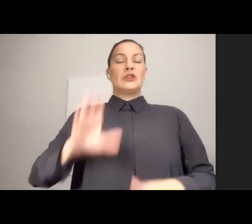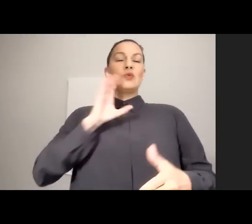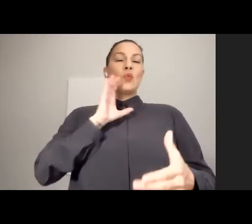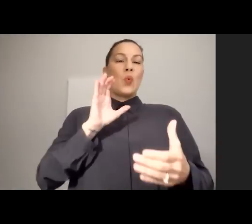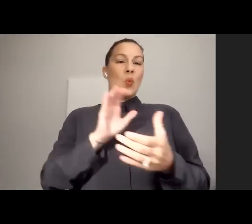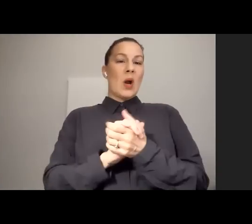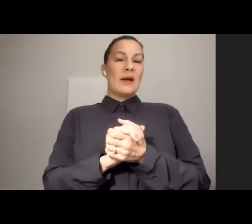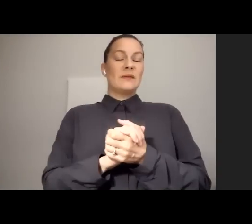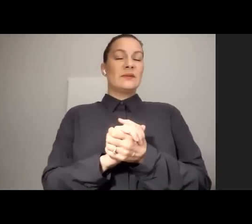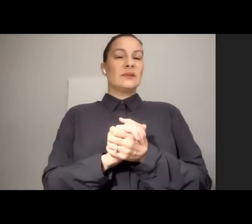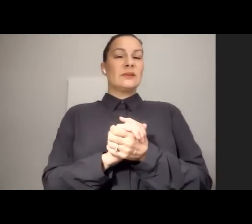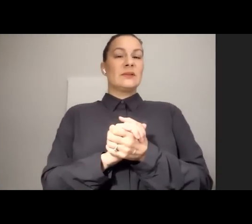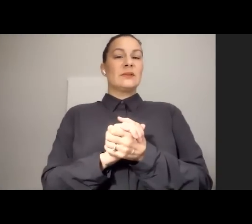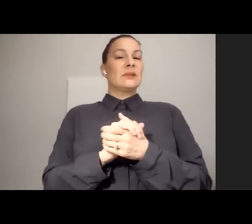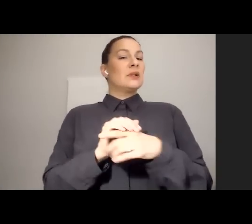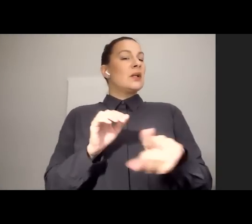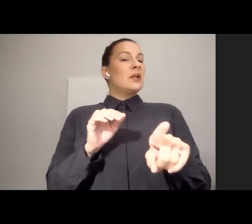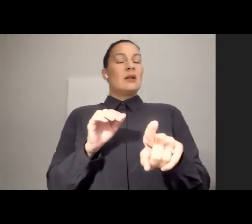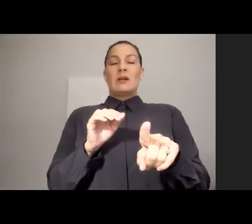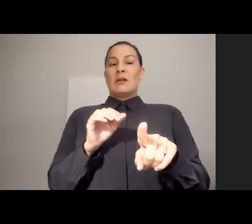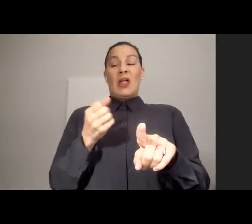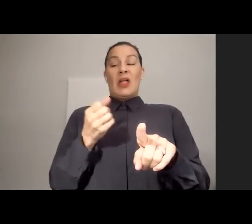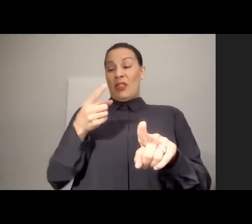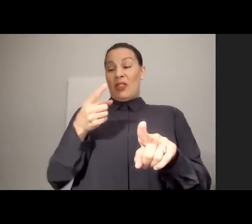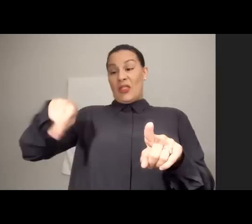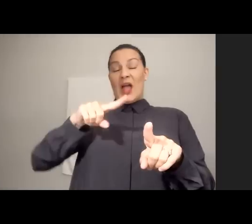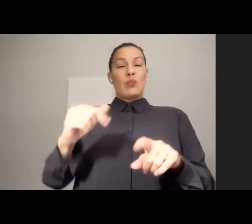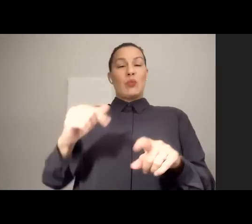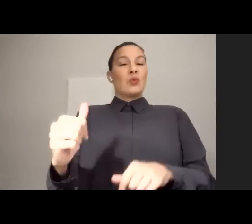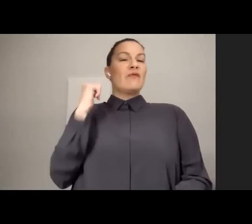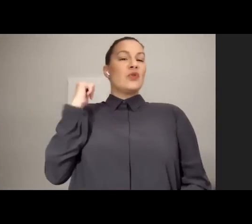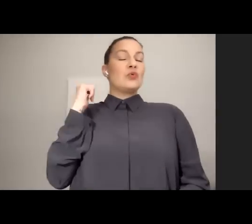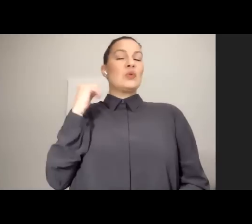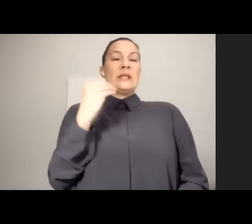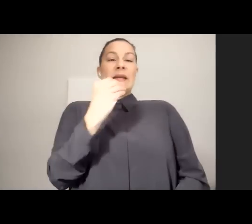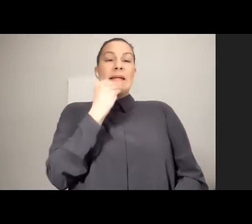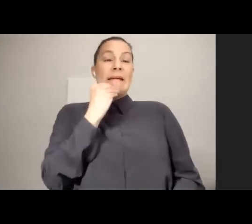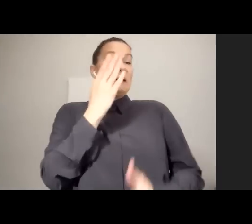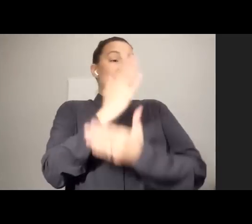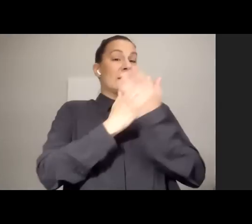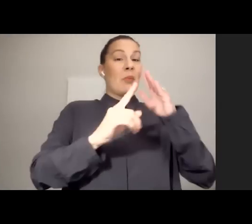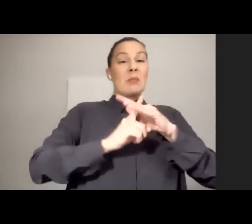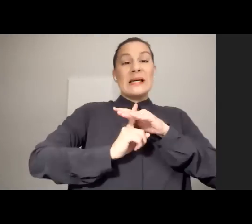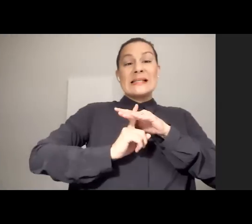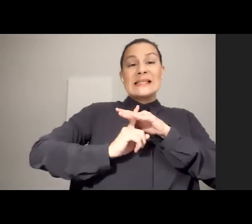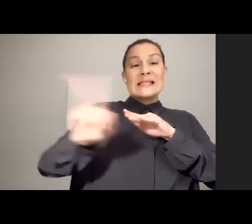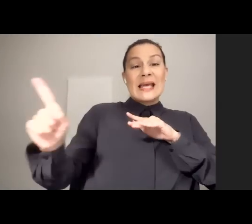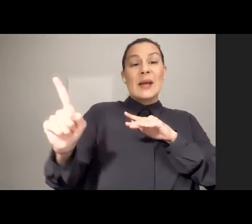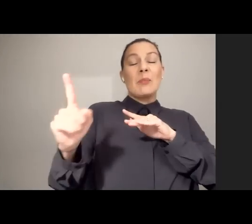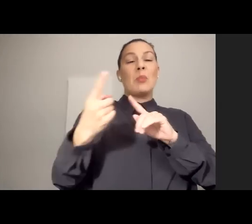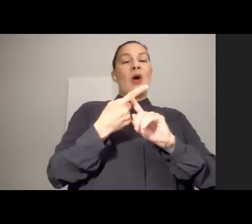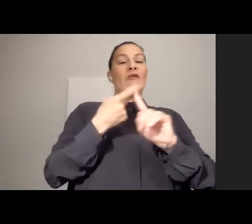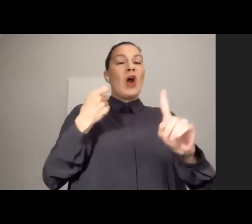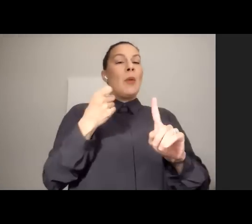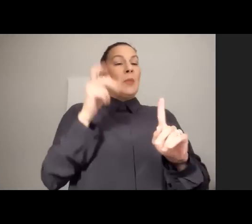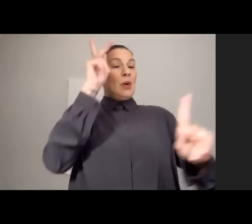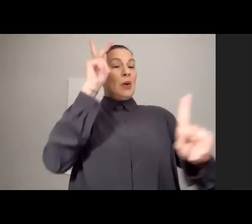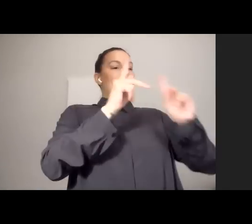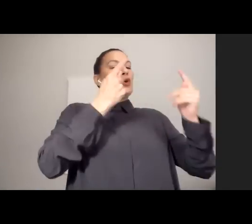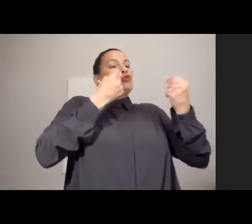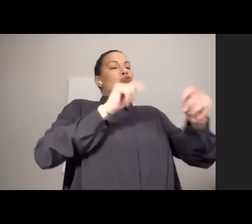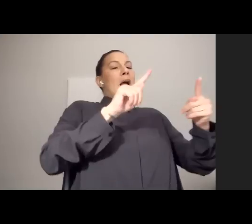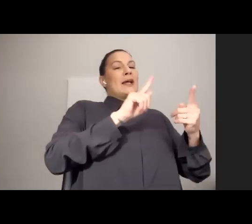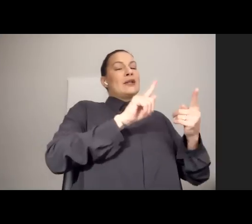cursed. They refused to eat. Some even escaped their rescuers. The oppressions that these